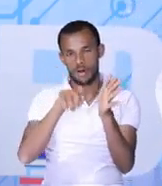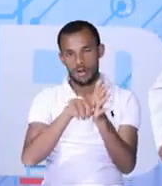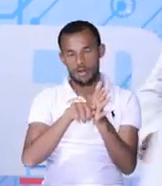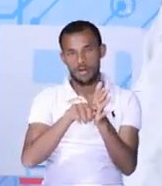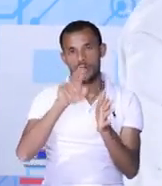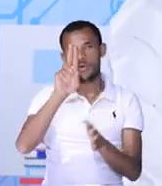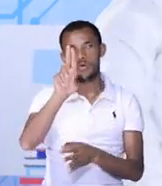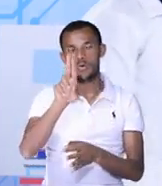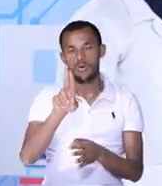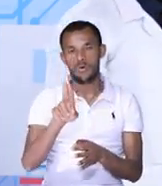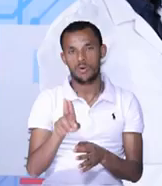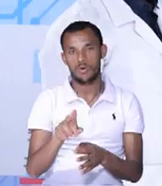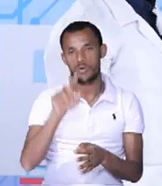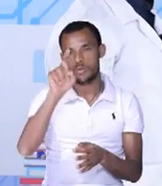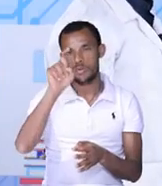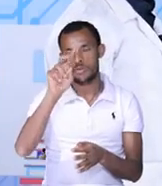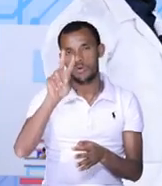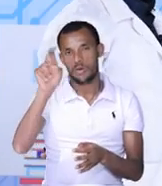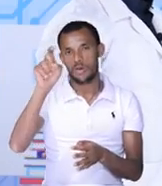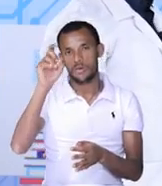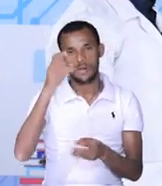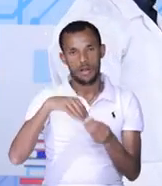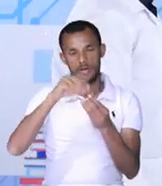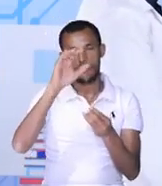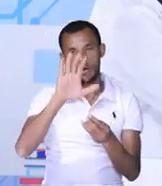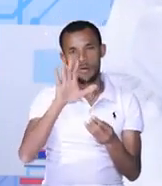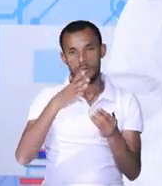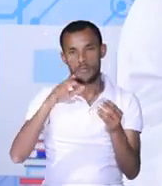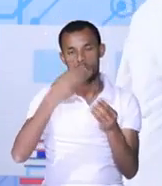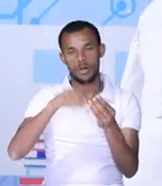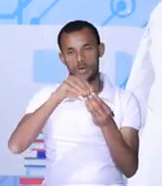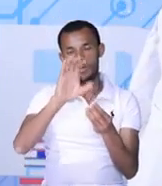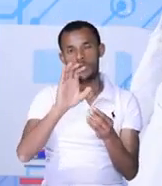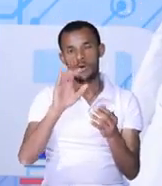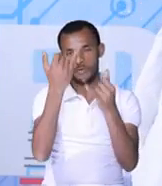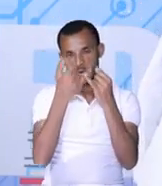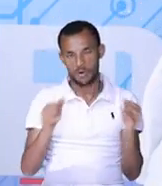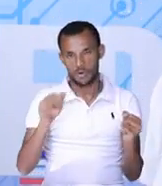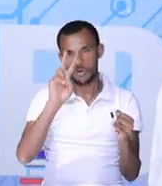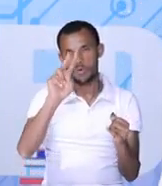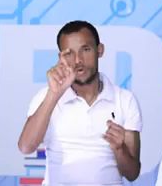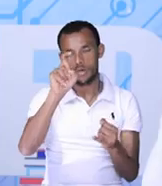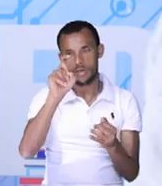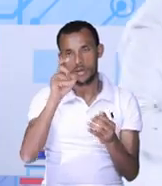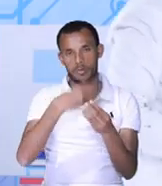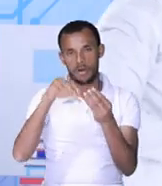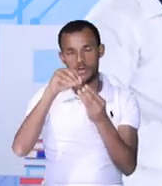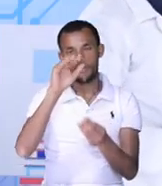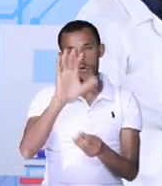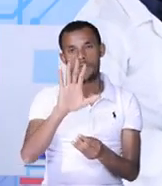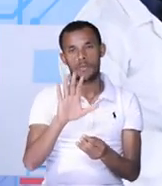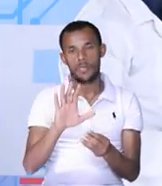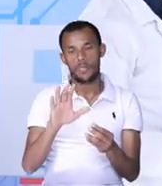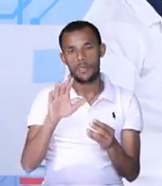this one, 2x plus 5 plus some constant c. So you can factor out 2x plus 5.